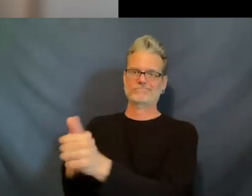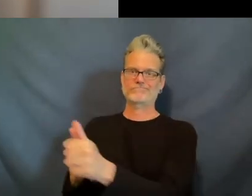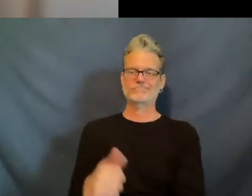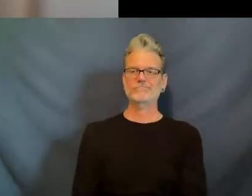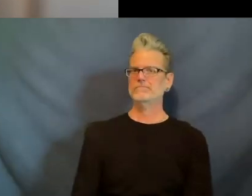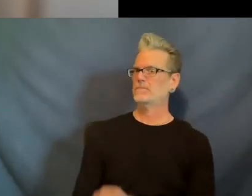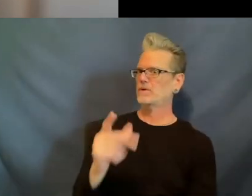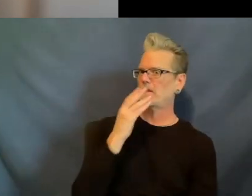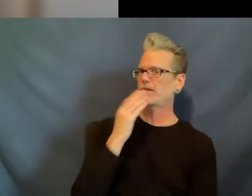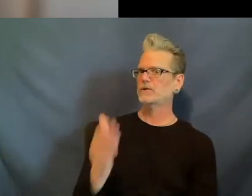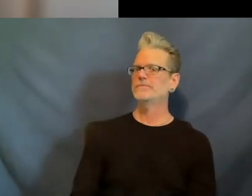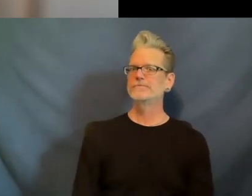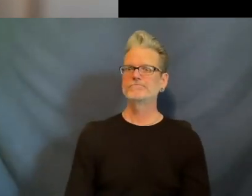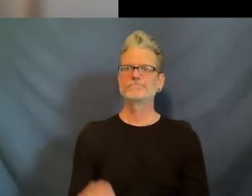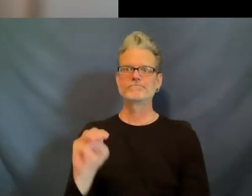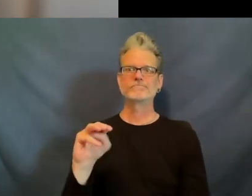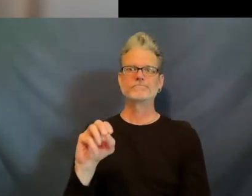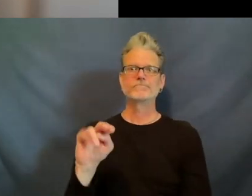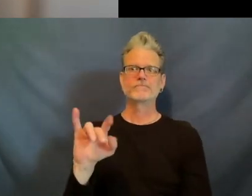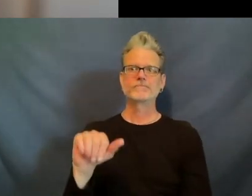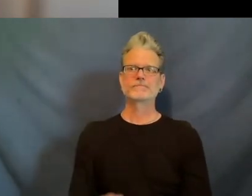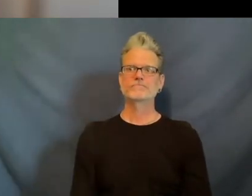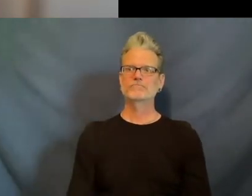Awesome. Thanks for underscoring that, Monica.